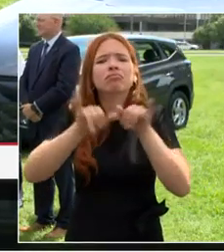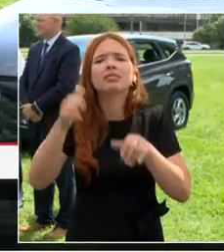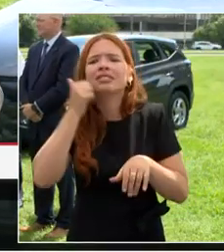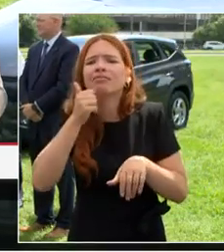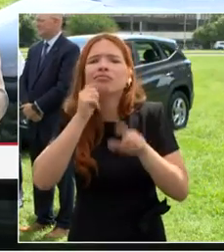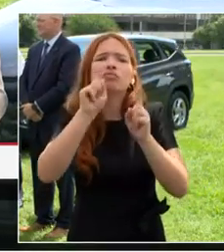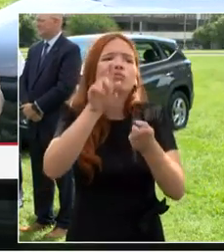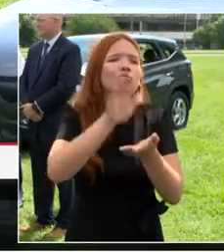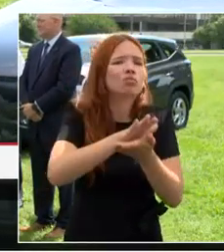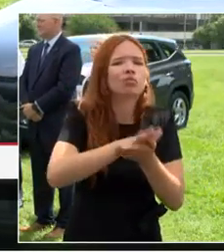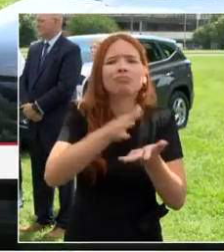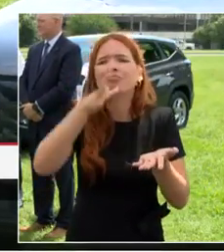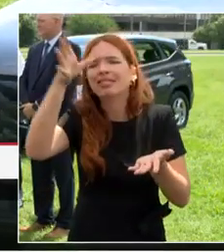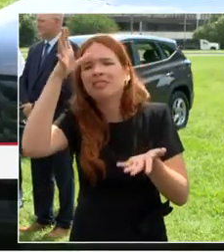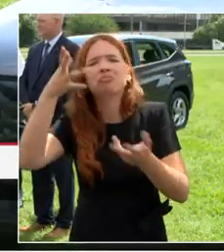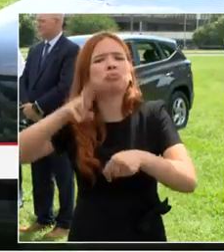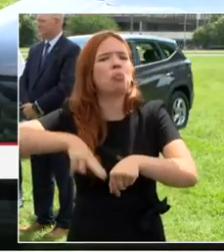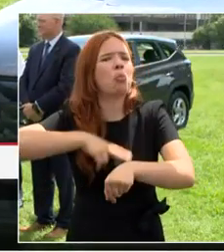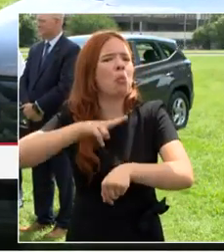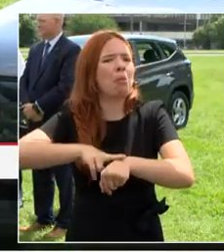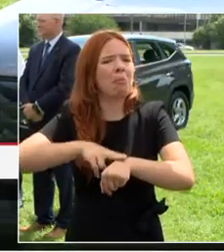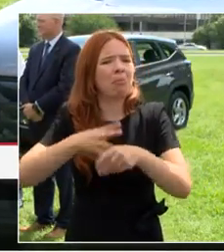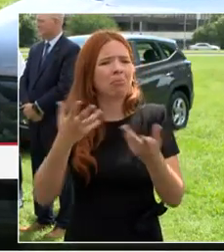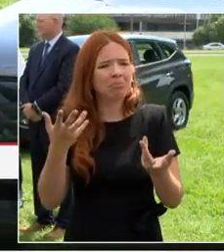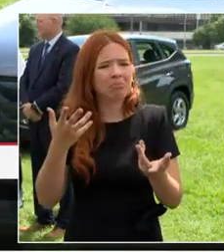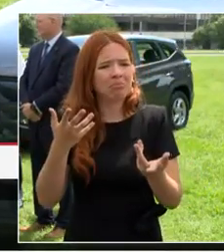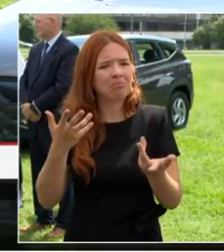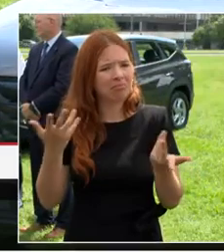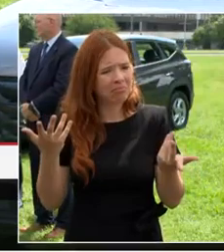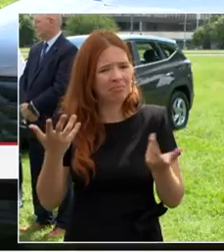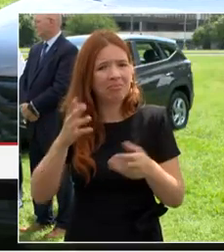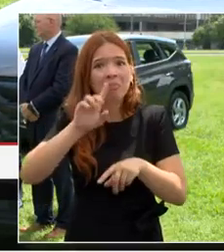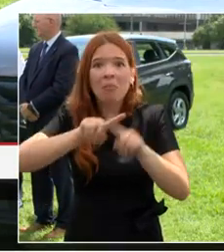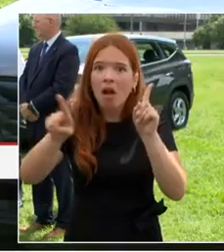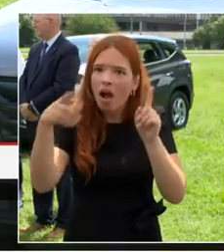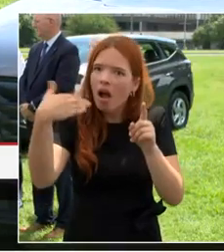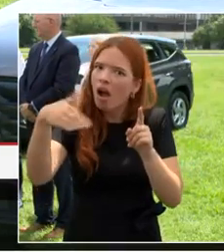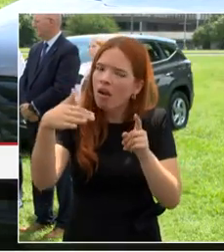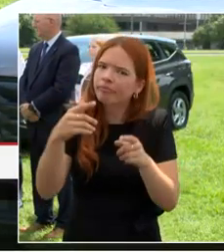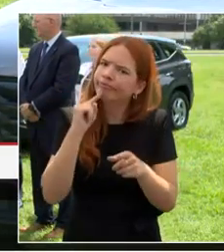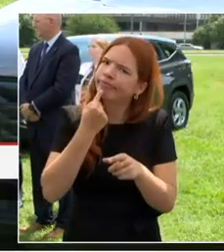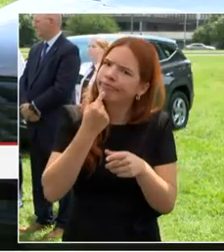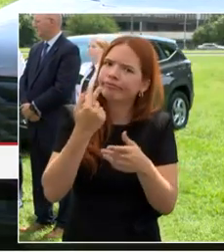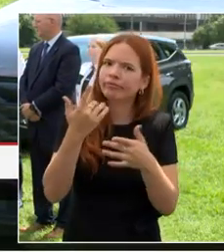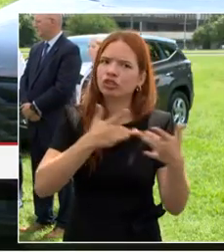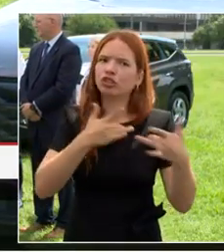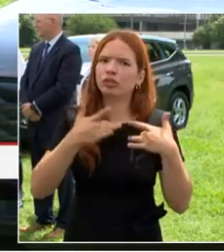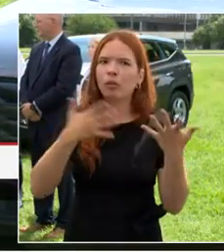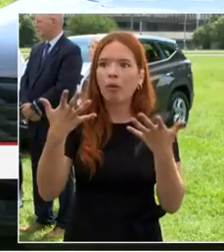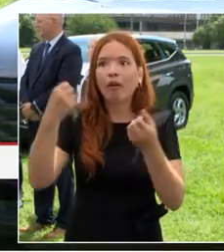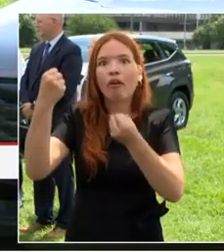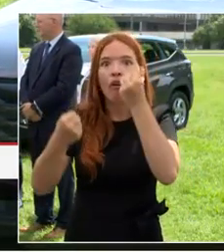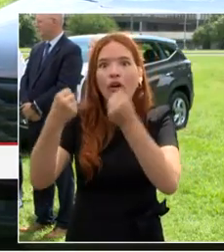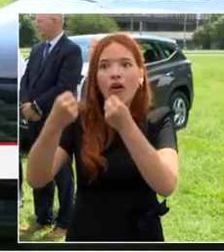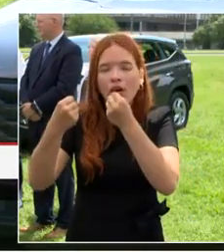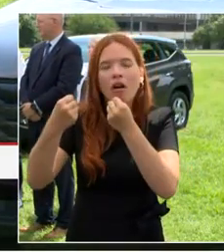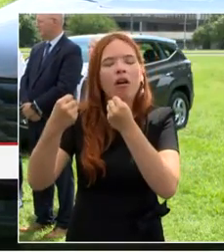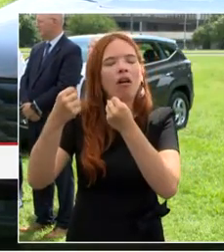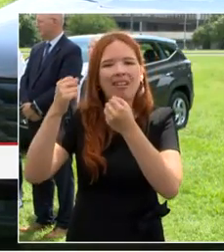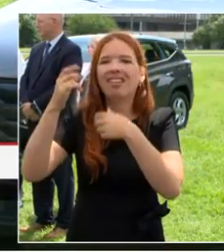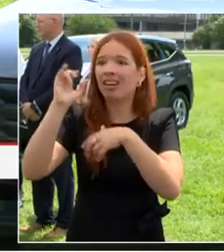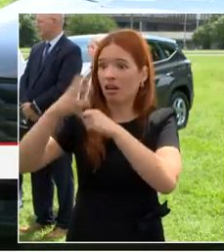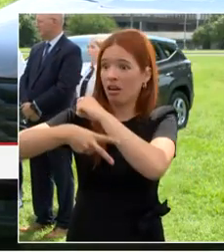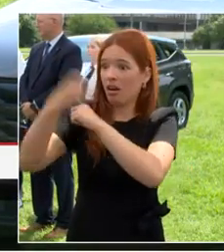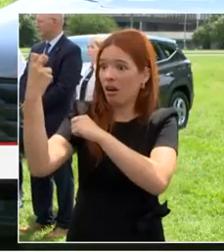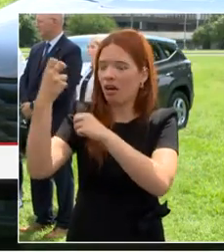with time and the financial inconvenience, is what we hope to curb with all of